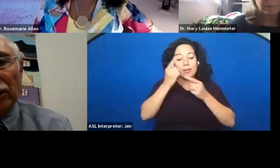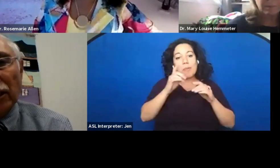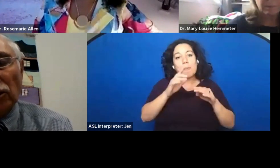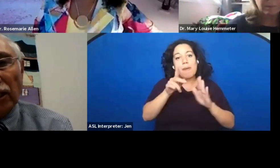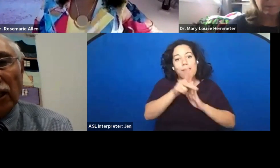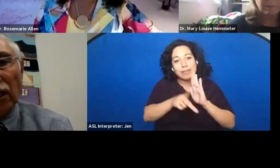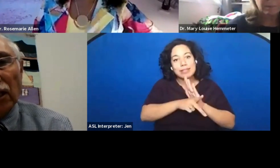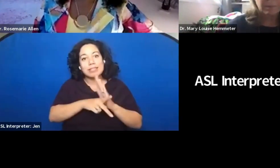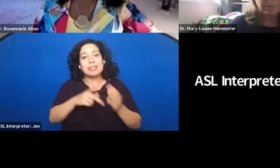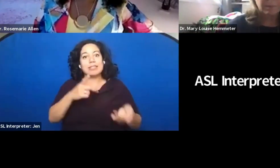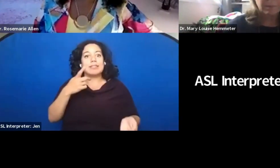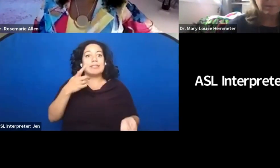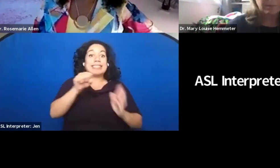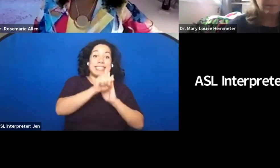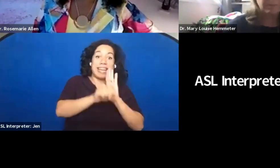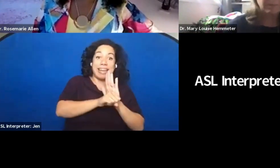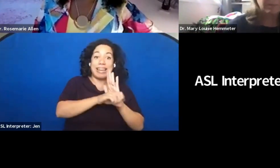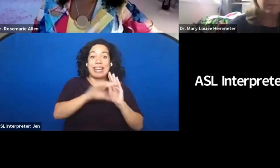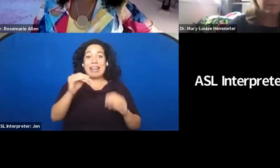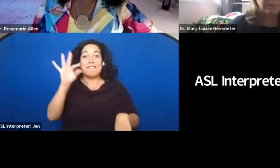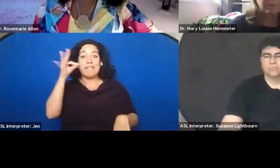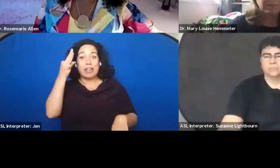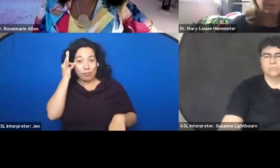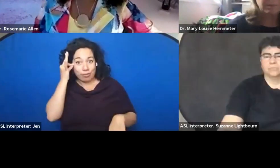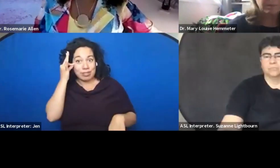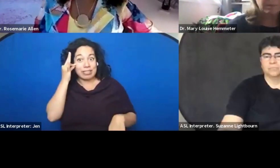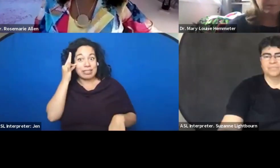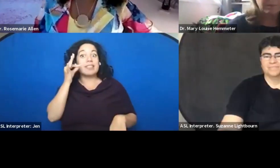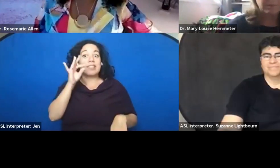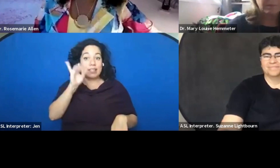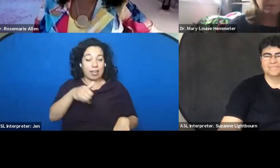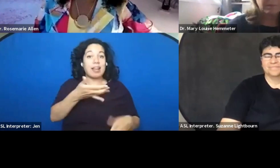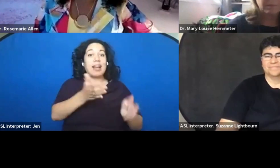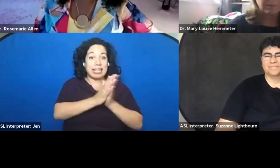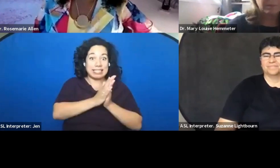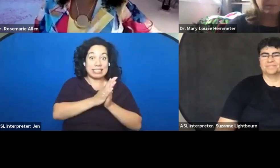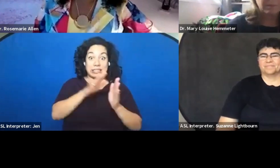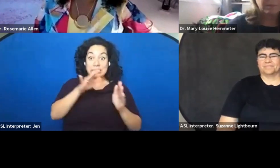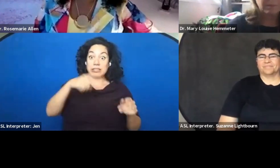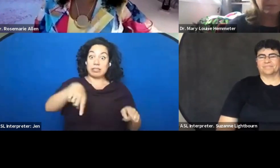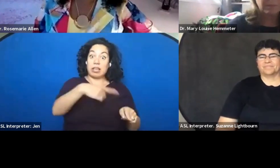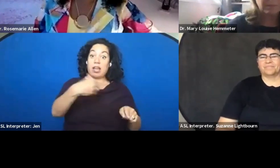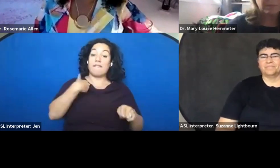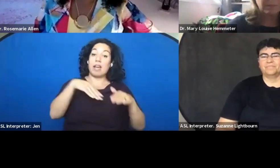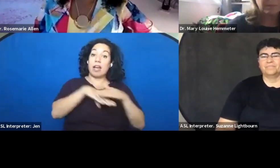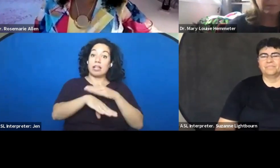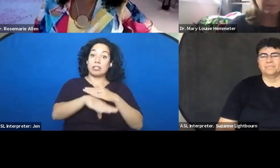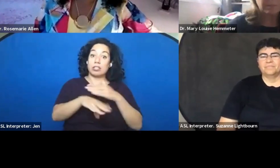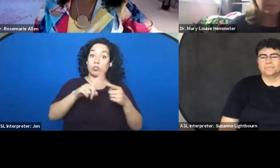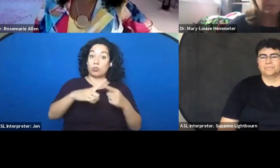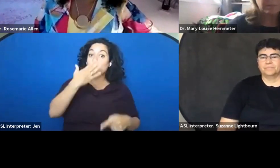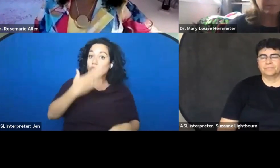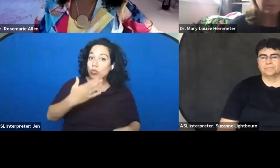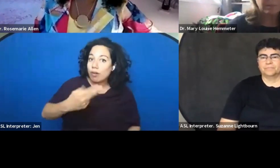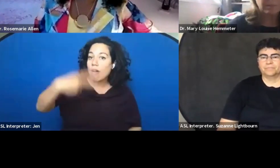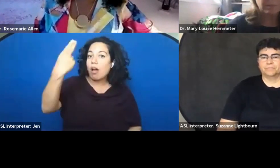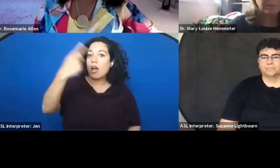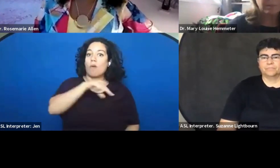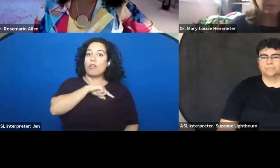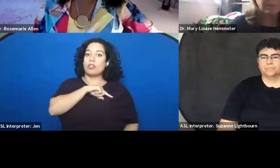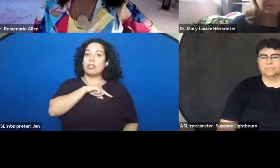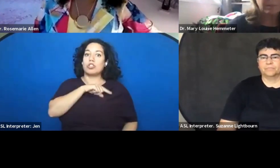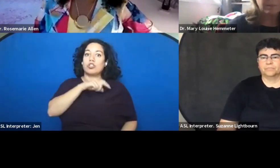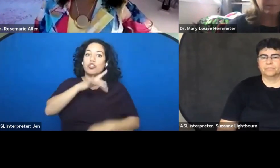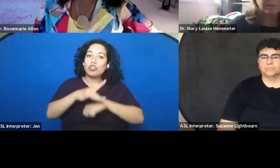which essentially ask, is access to good, high quality early care